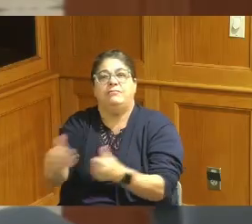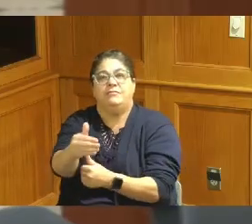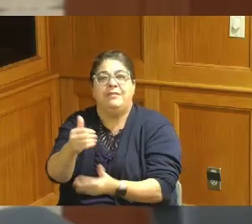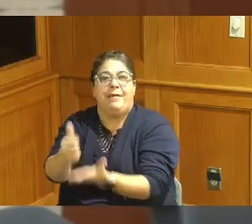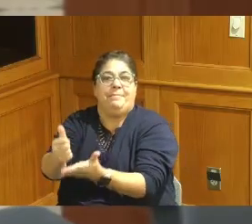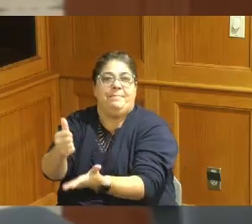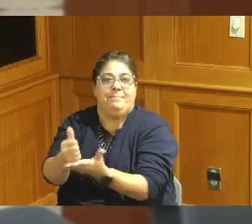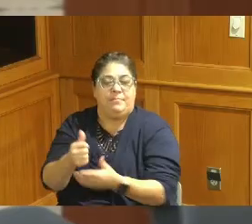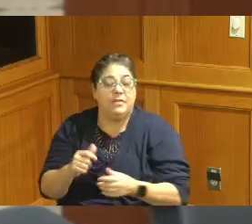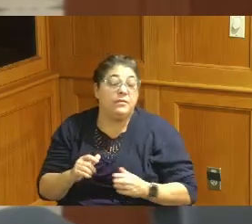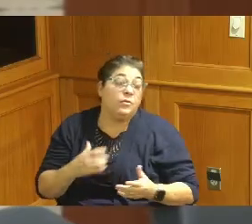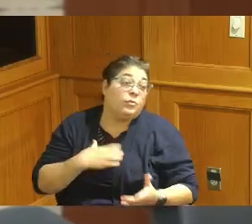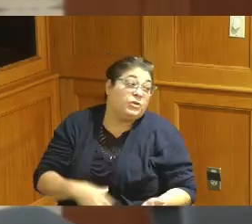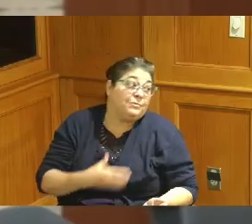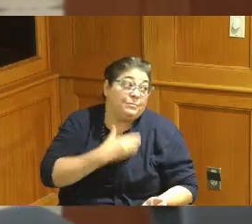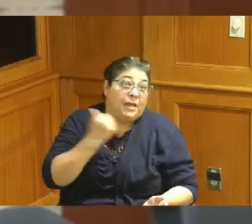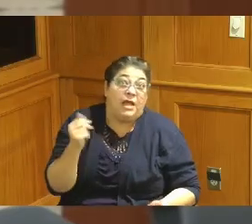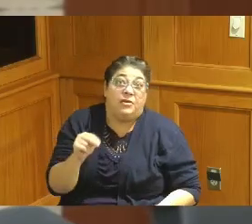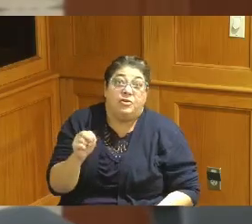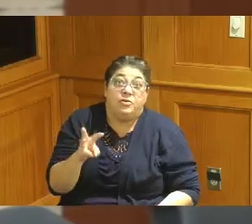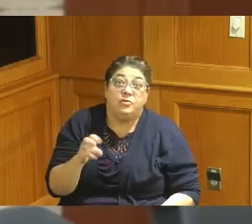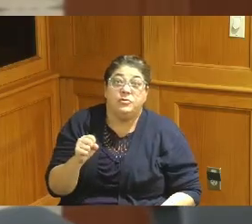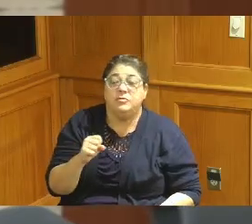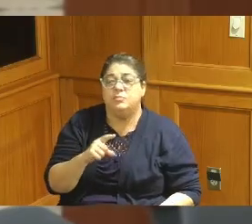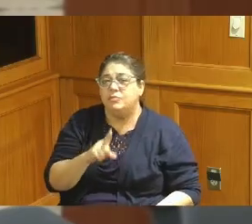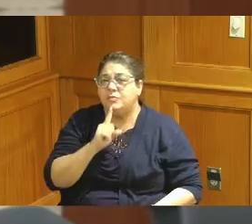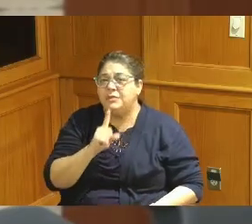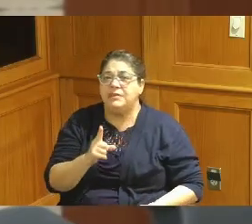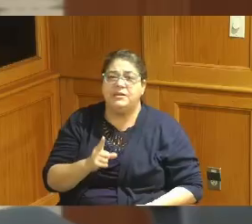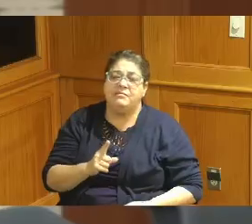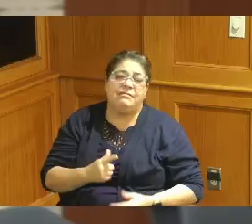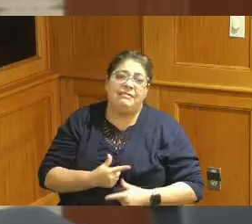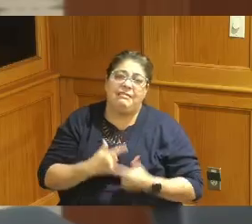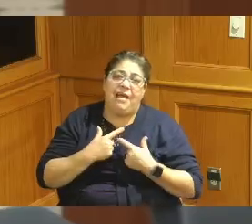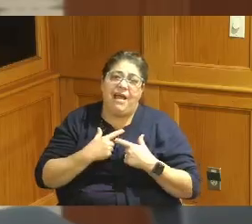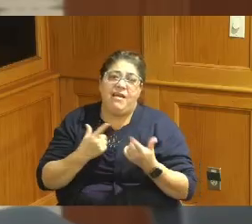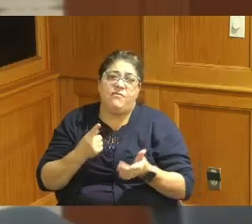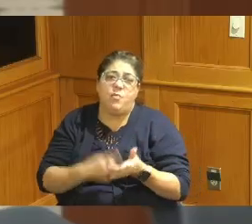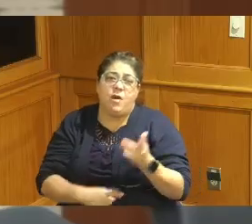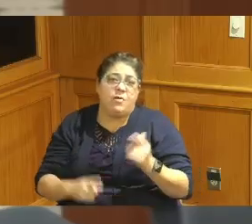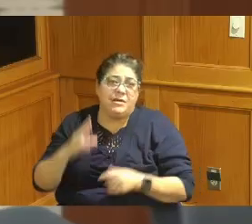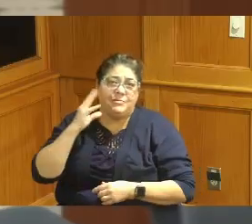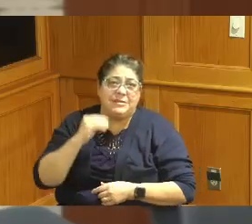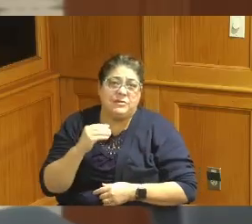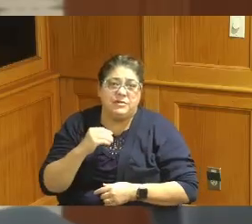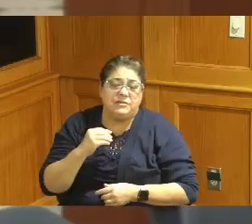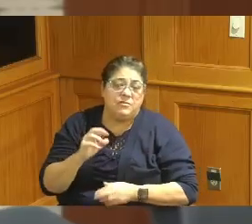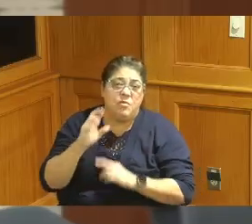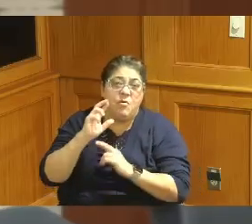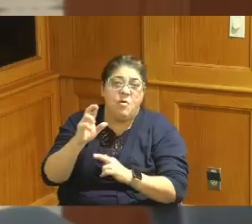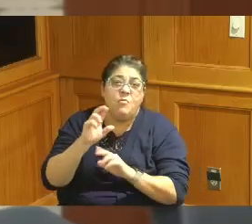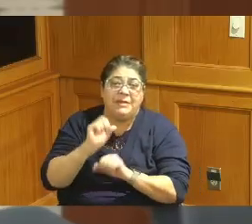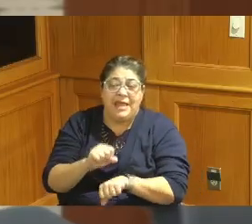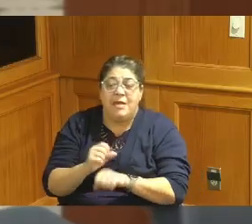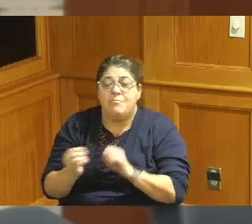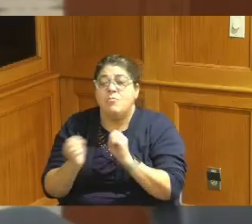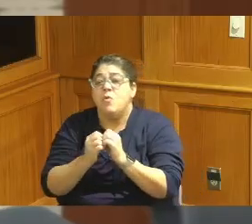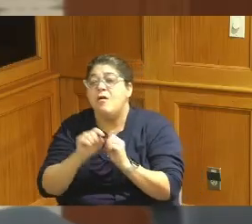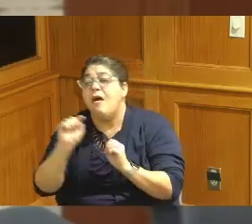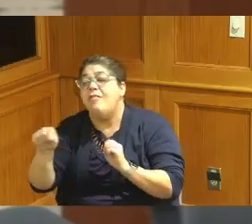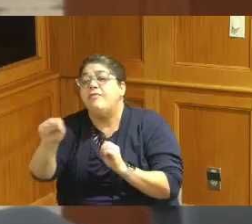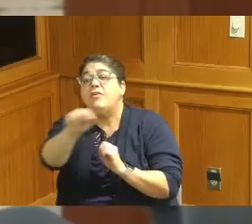better news, frankly, but you know, this is the reality that we exist in, and what I really hope we can partner with some of the